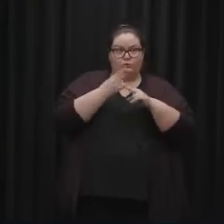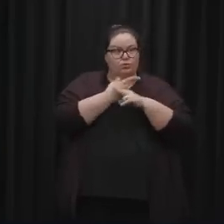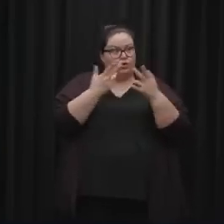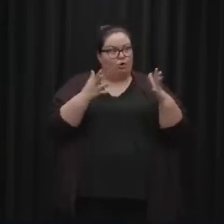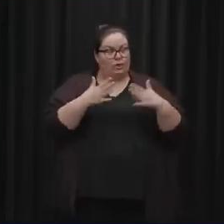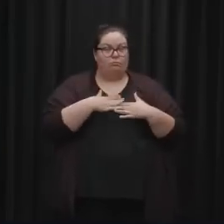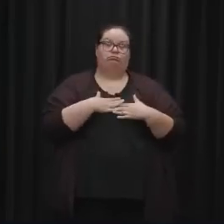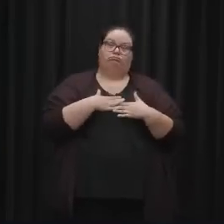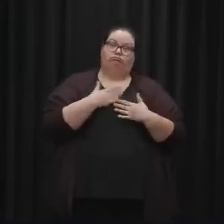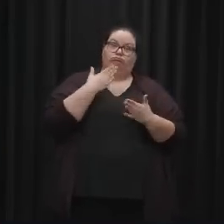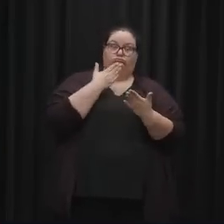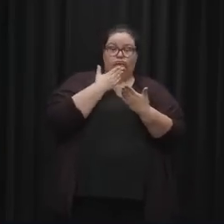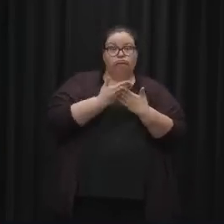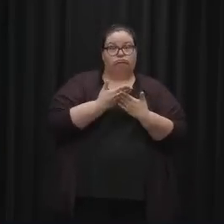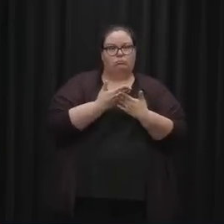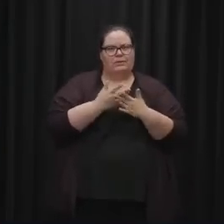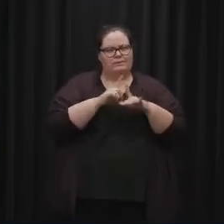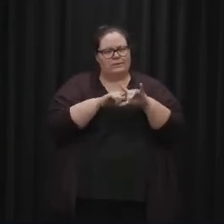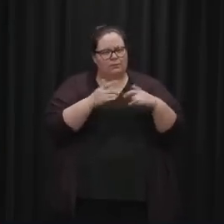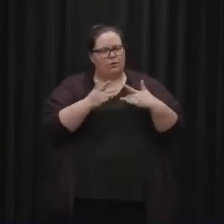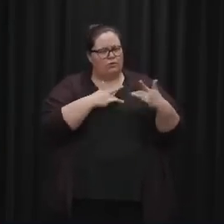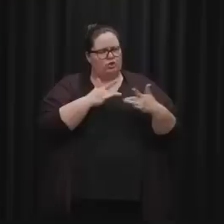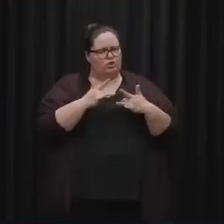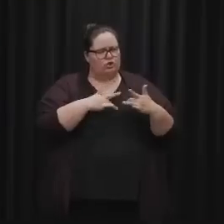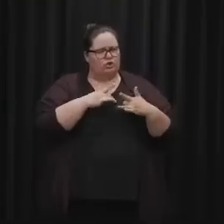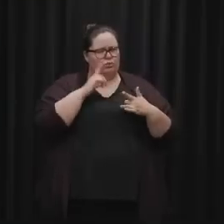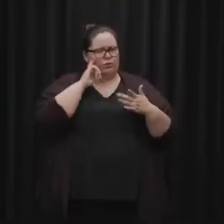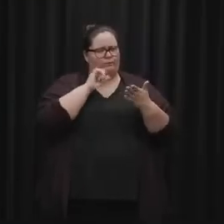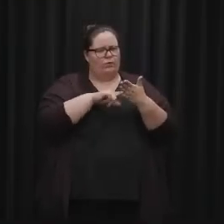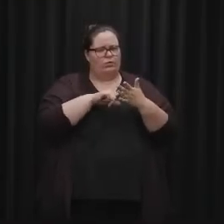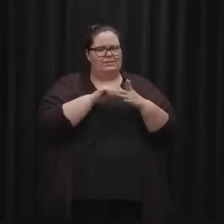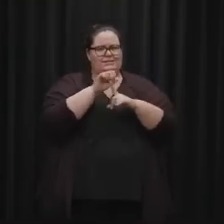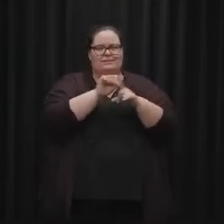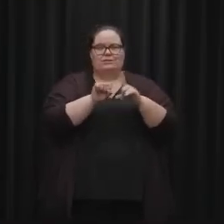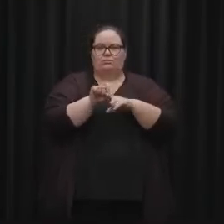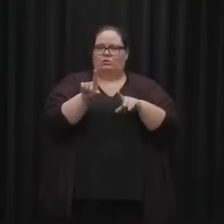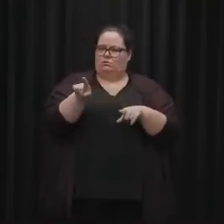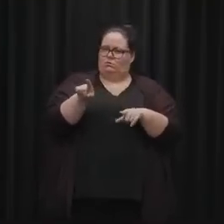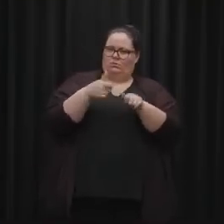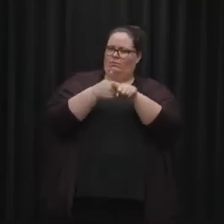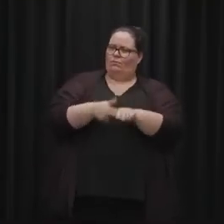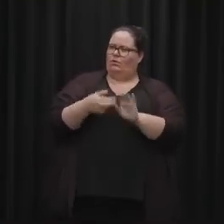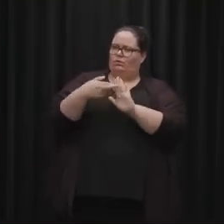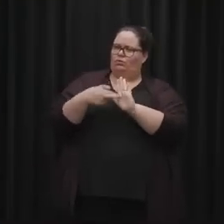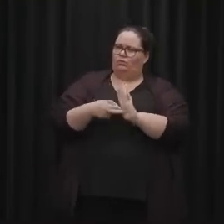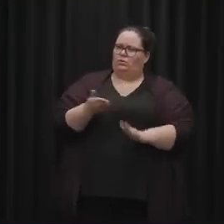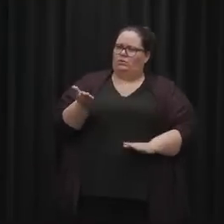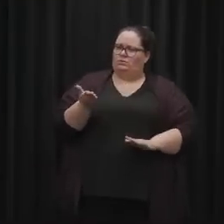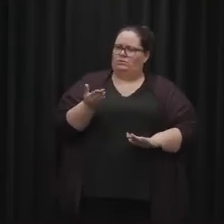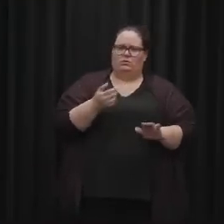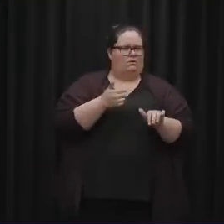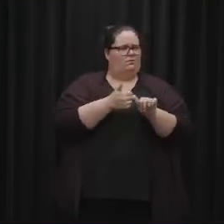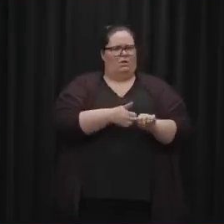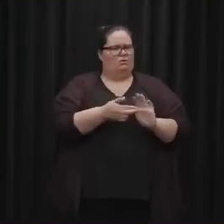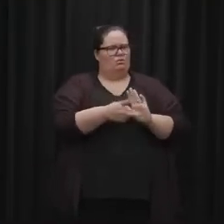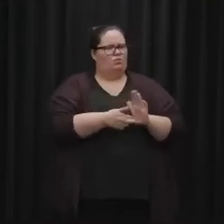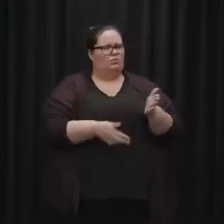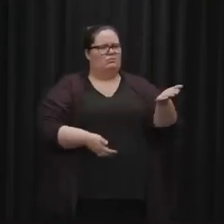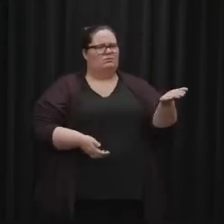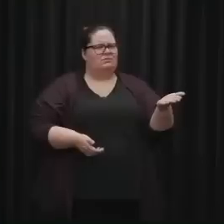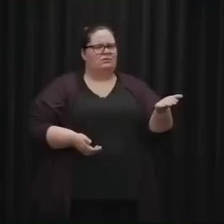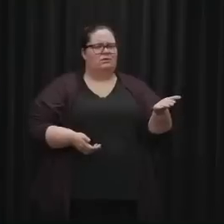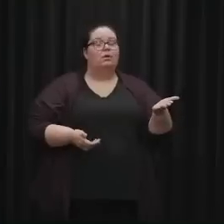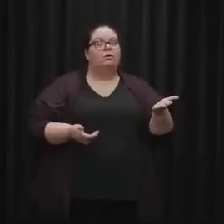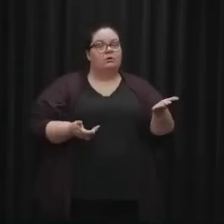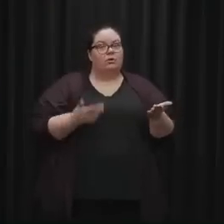we're also concerned about incidents that have been happening where the rules have not been followed. So I would say,